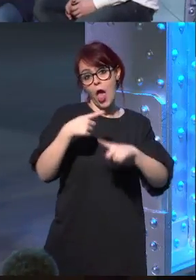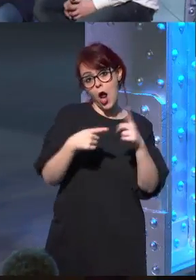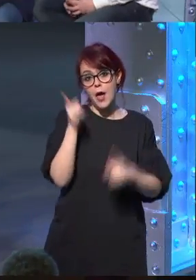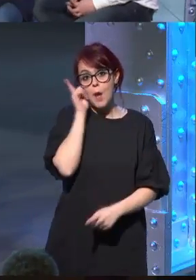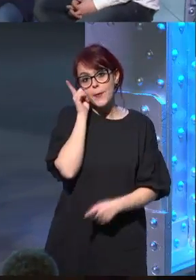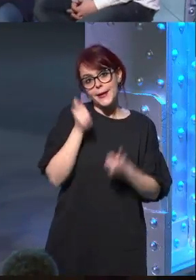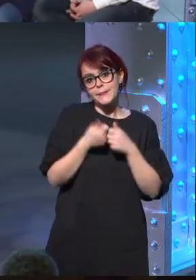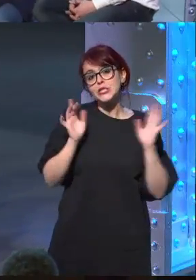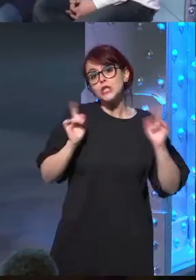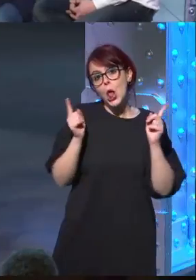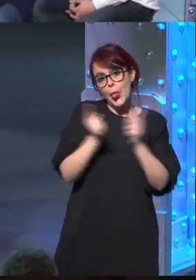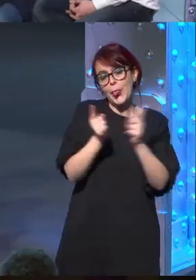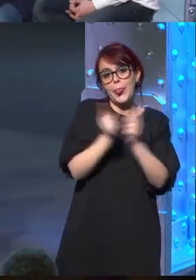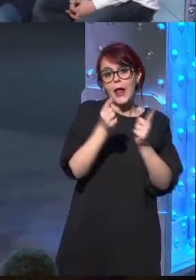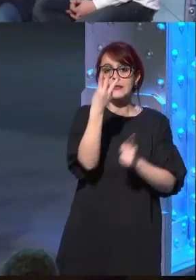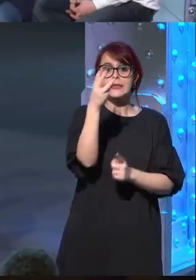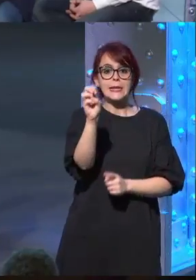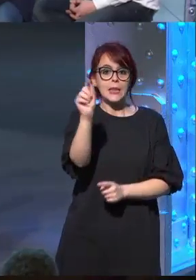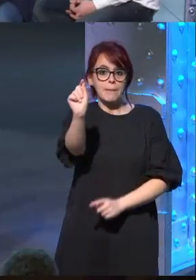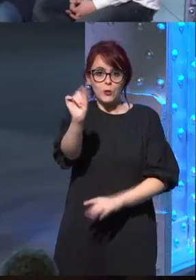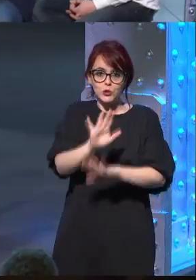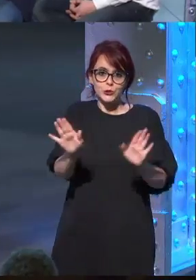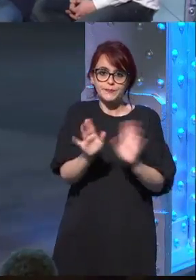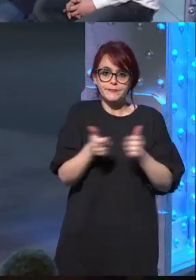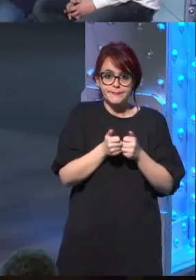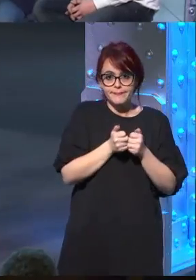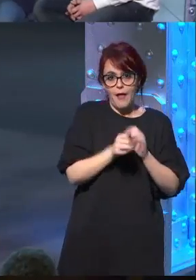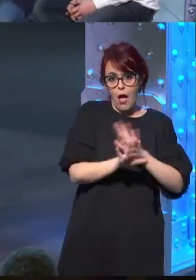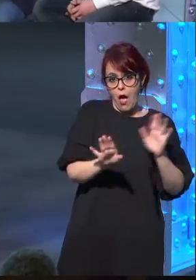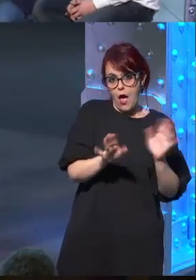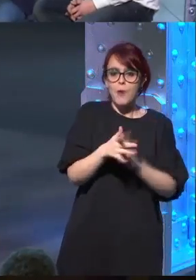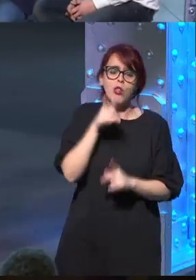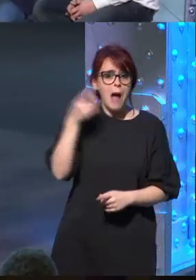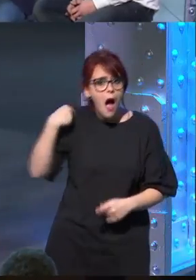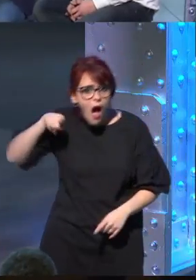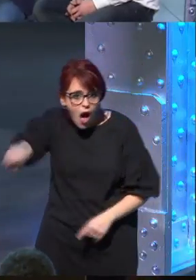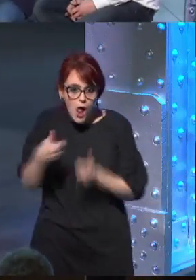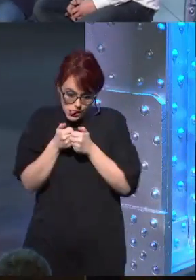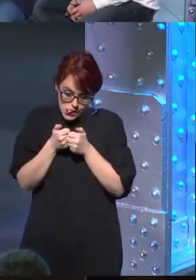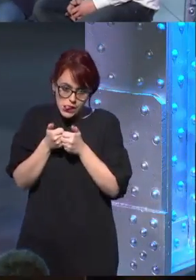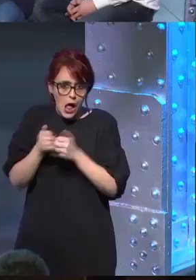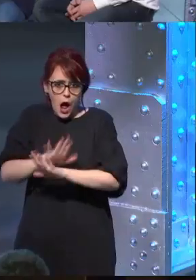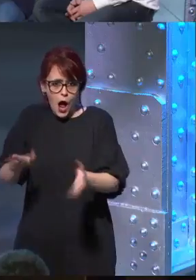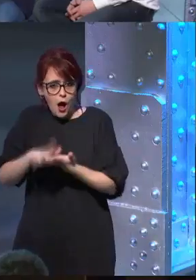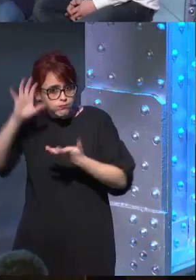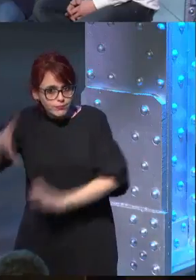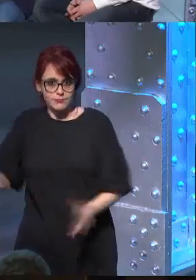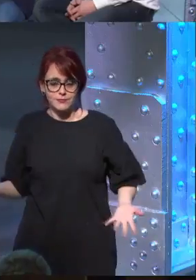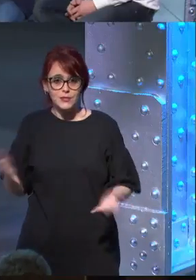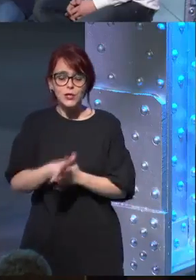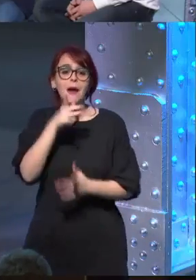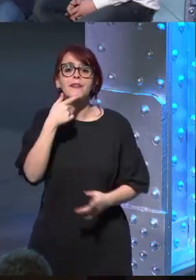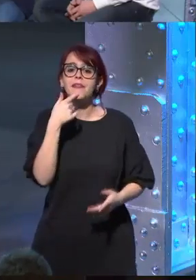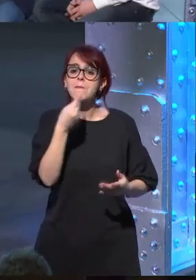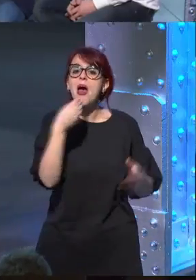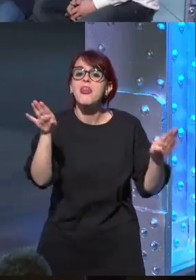day long, and she wants us to be 30 minutes or 15 minutes a day. And she spends all